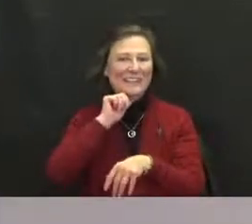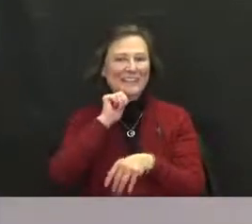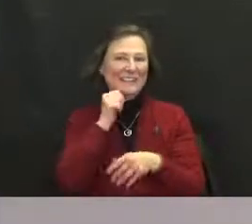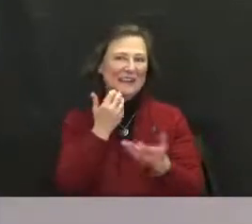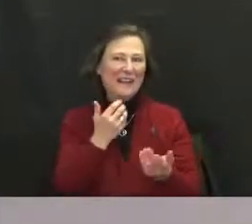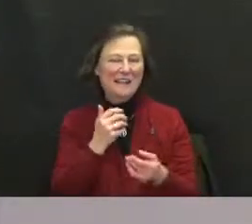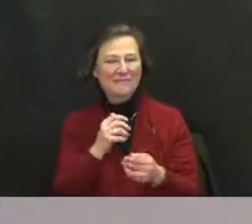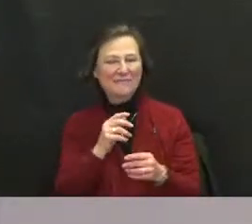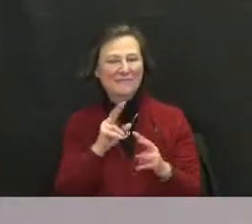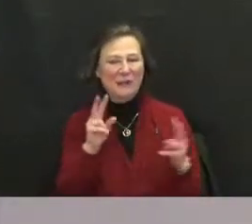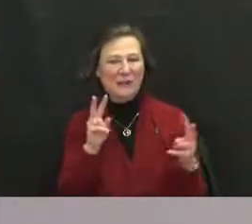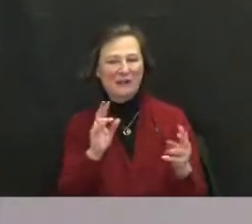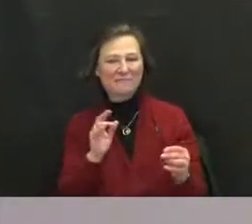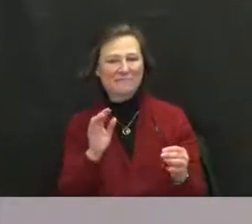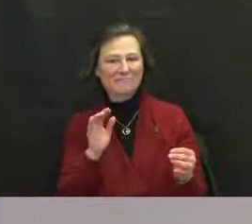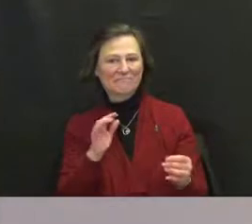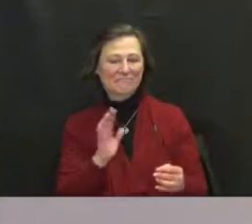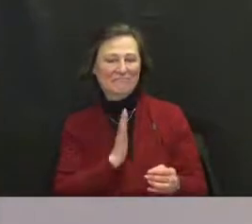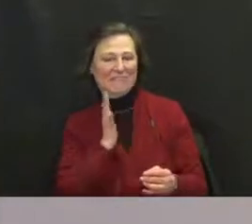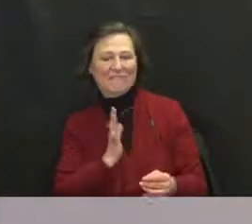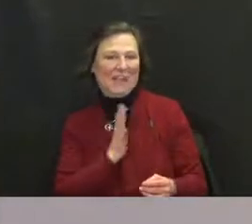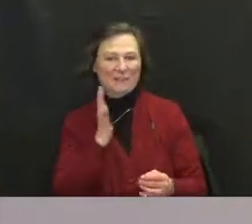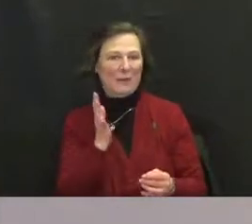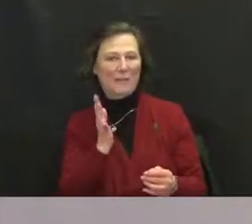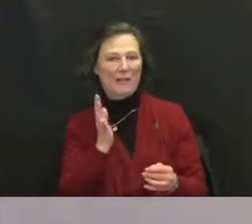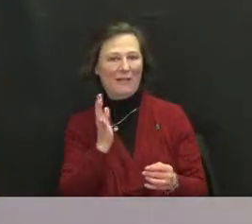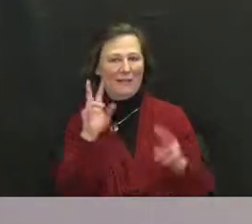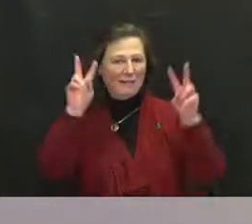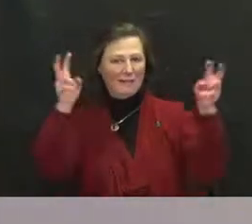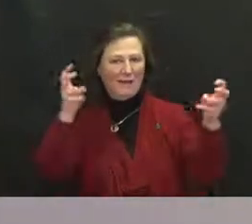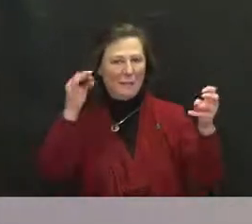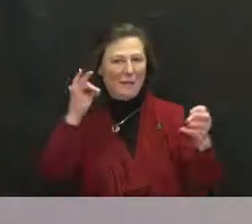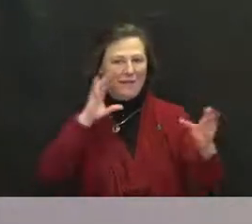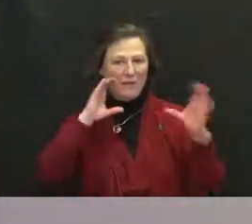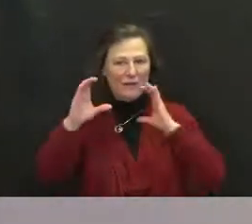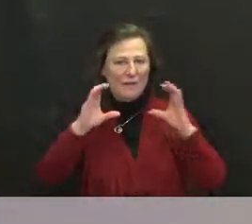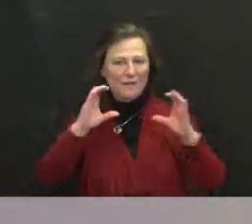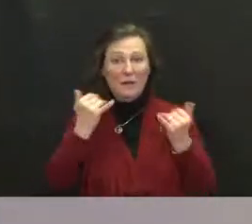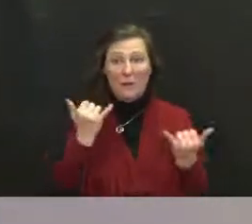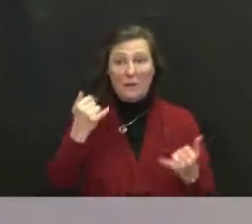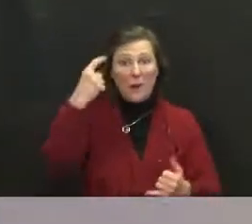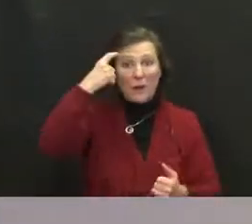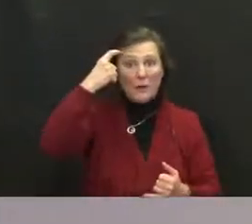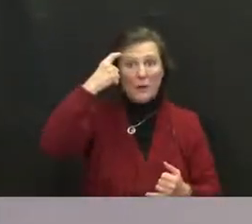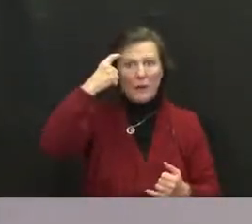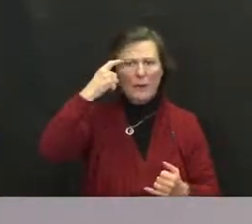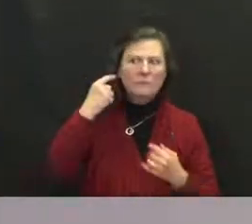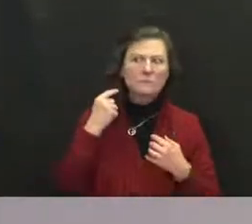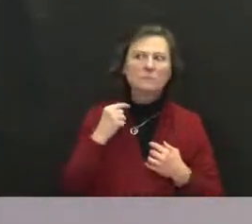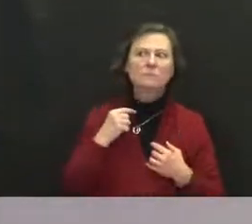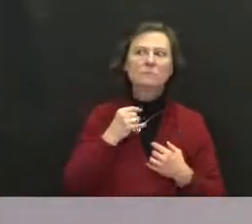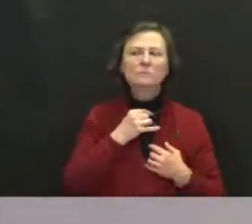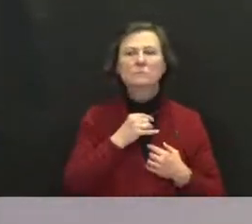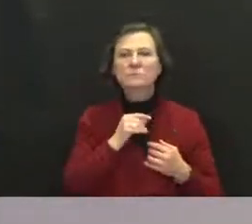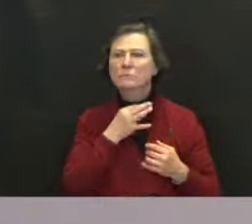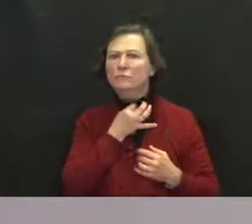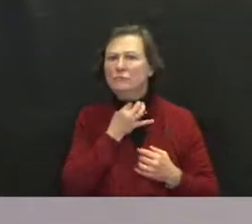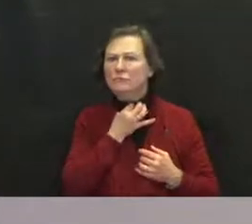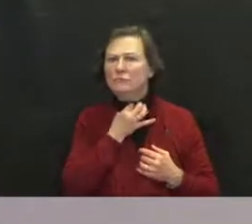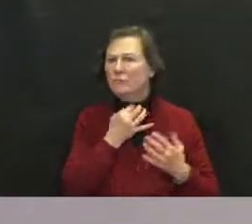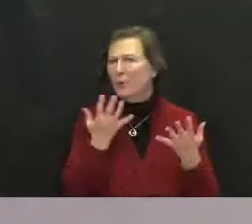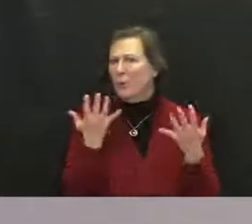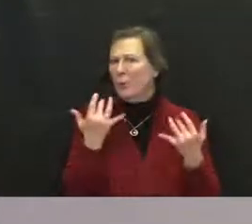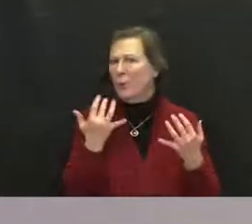fashionable topic of conversation in general. The modern mind naturally wonders, why would the